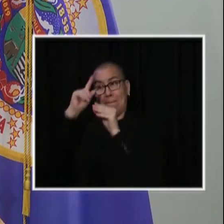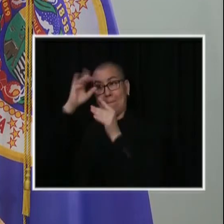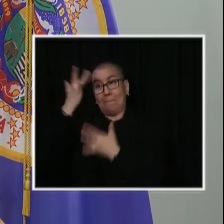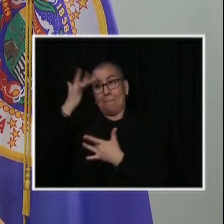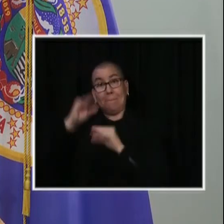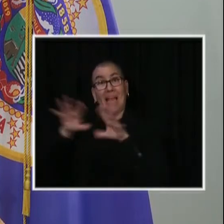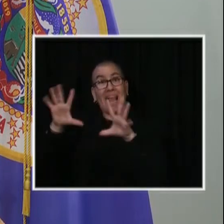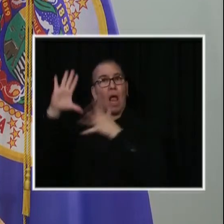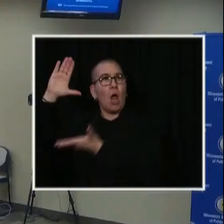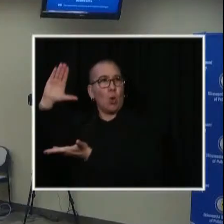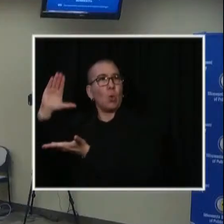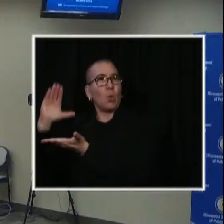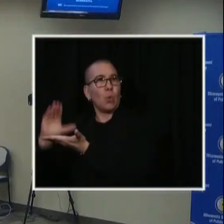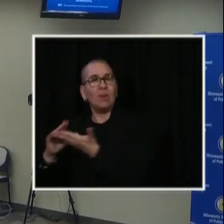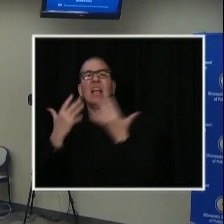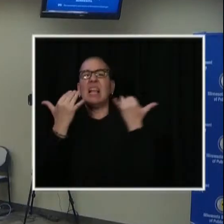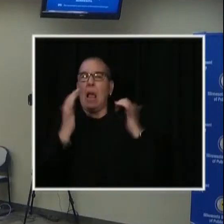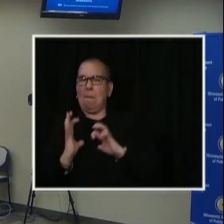everyone, and Governor, back to you.